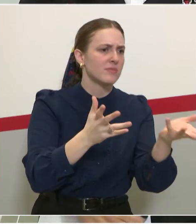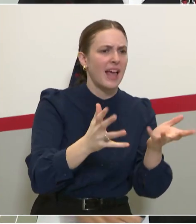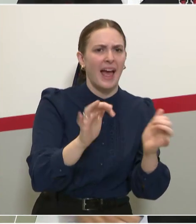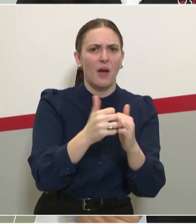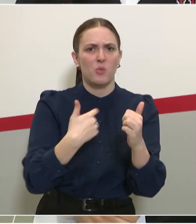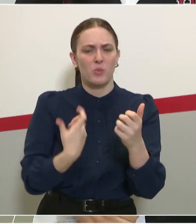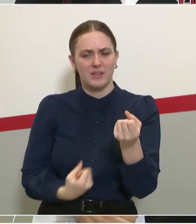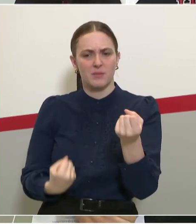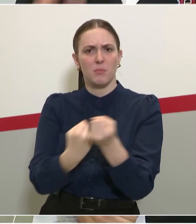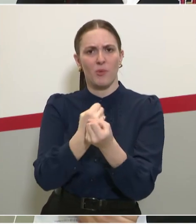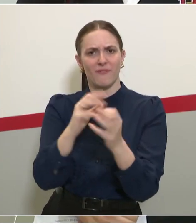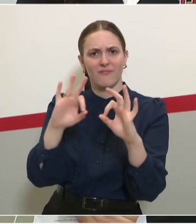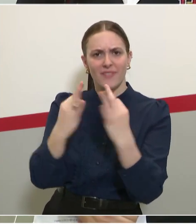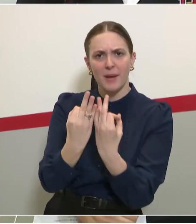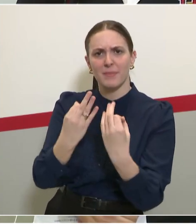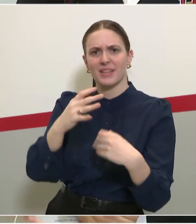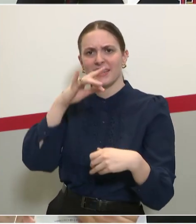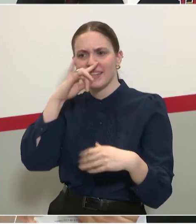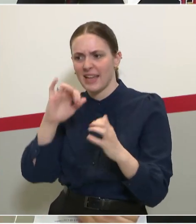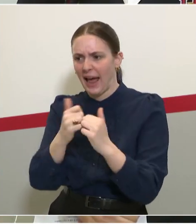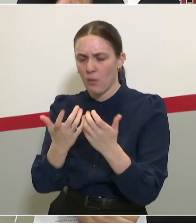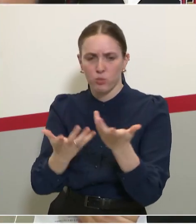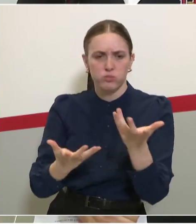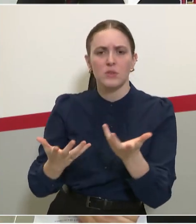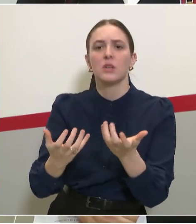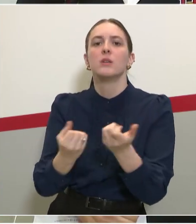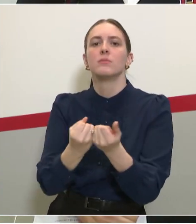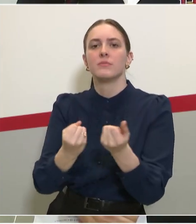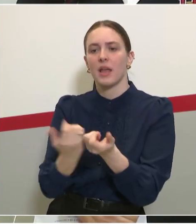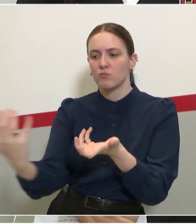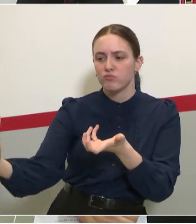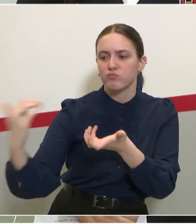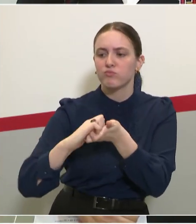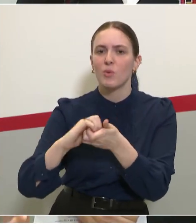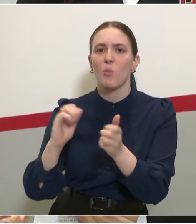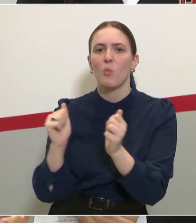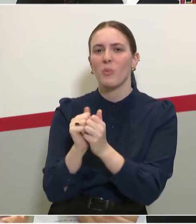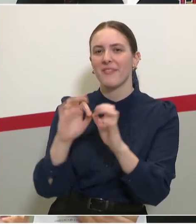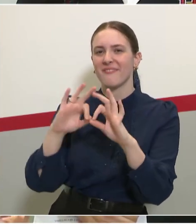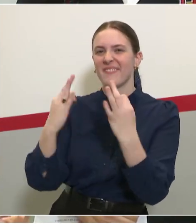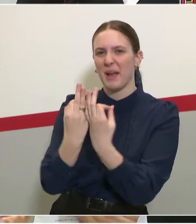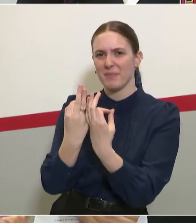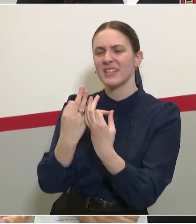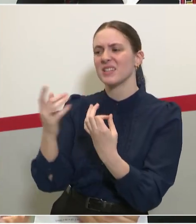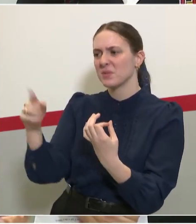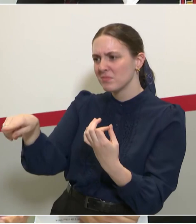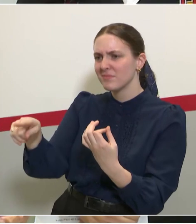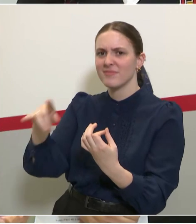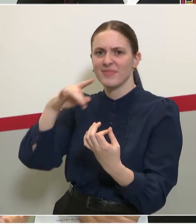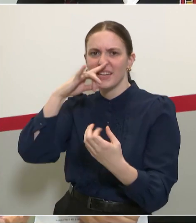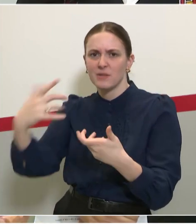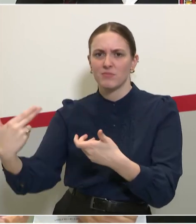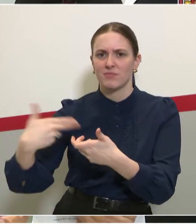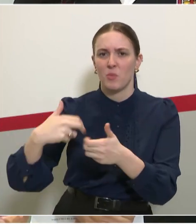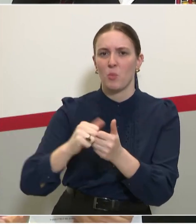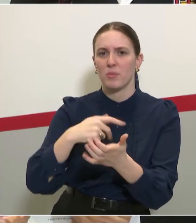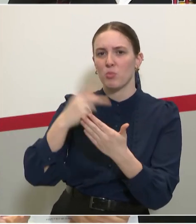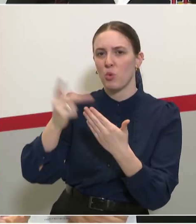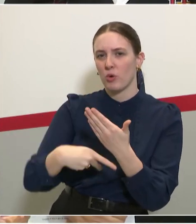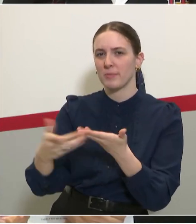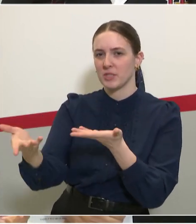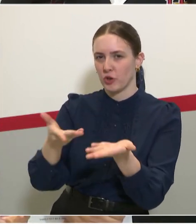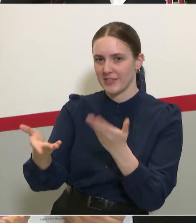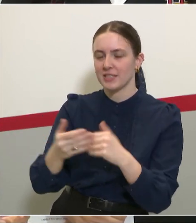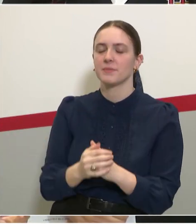and kids, and then work with families to get into those programs and services.